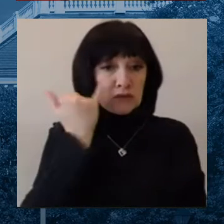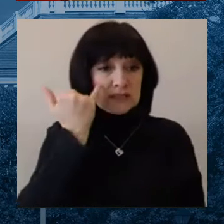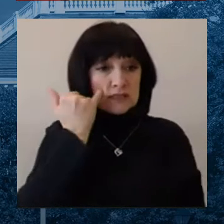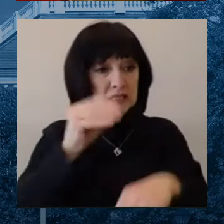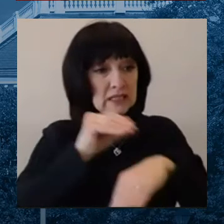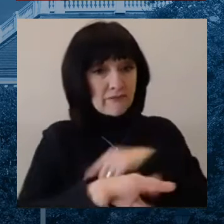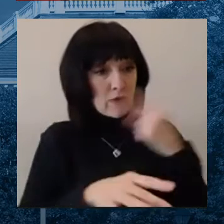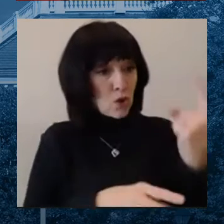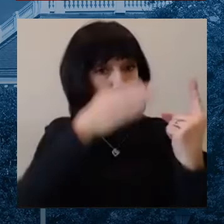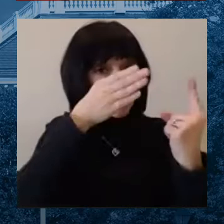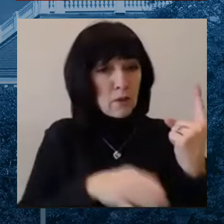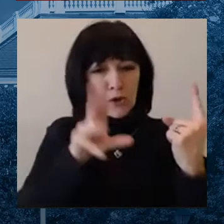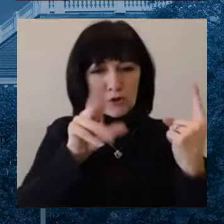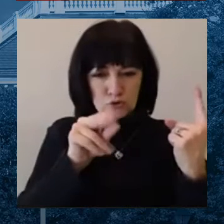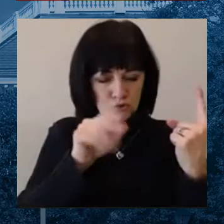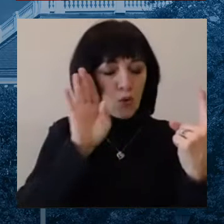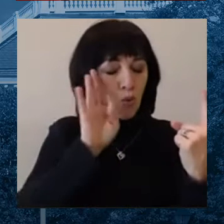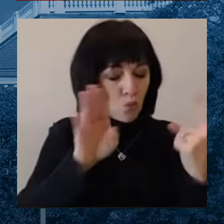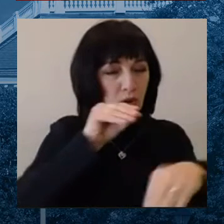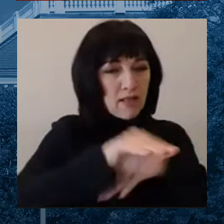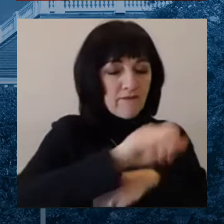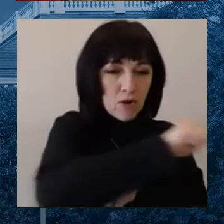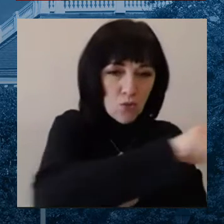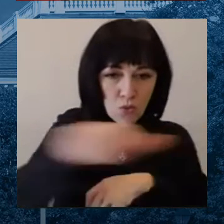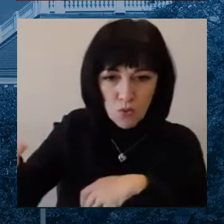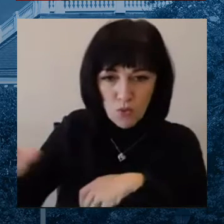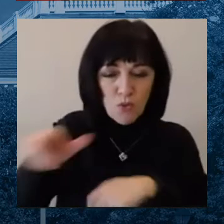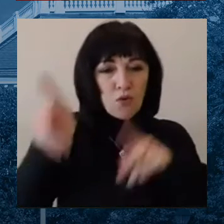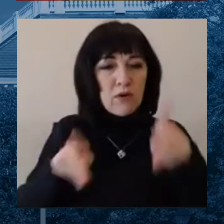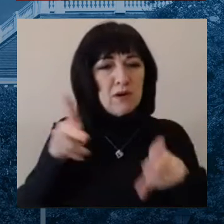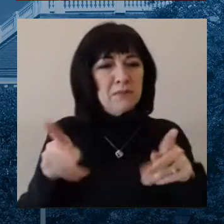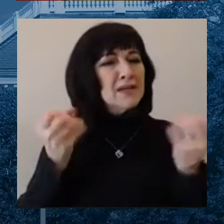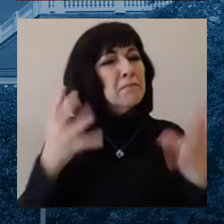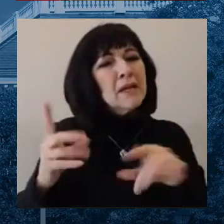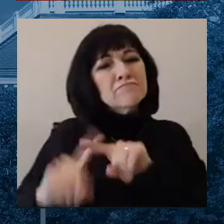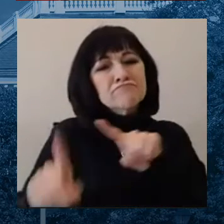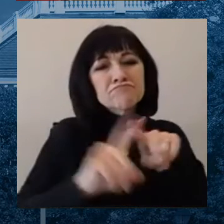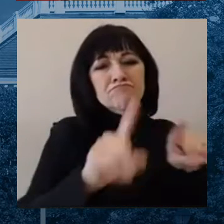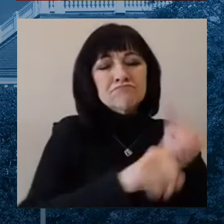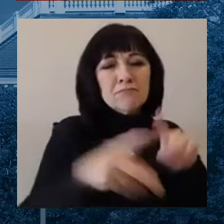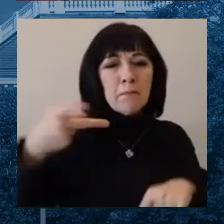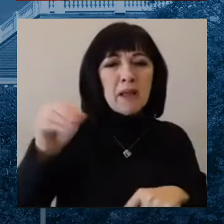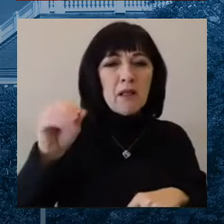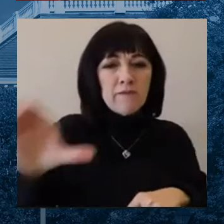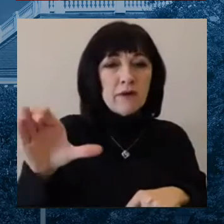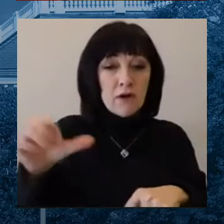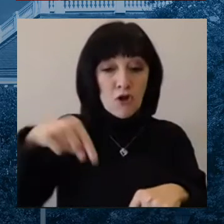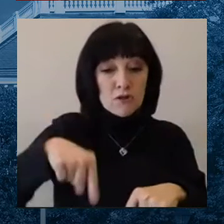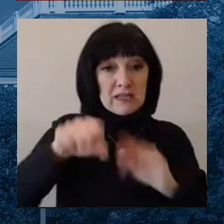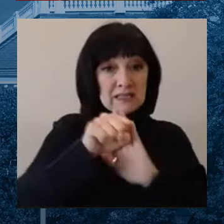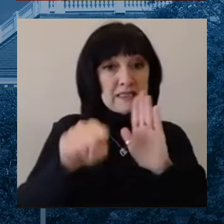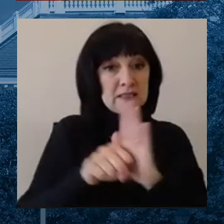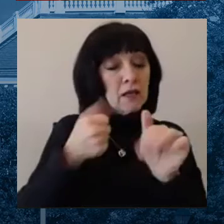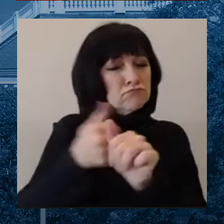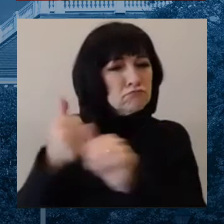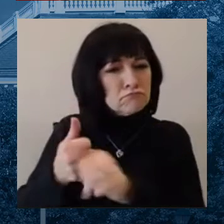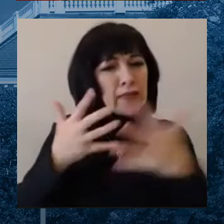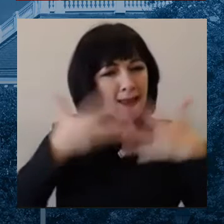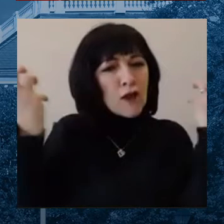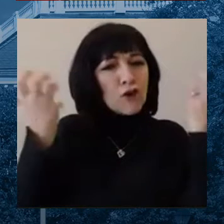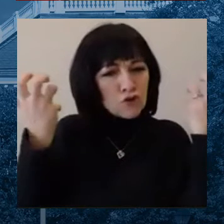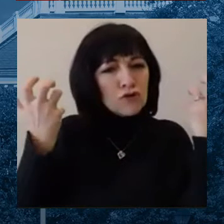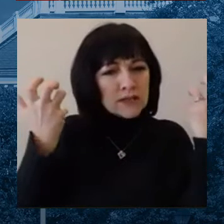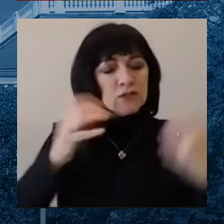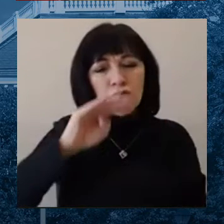all indirectly. You see, there are many people of color in this state who are frustrated, who are angry because they